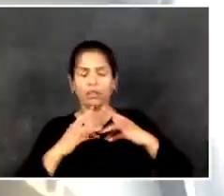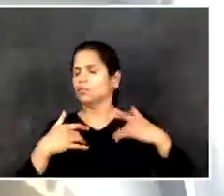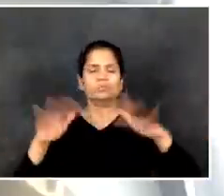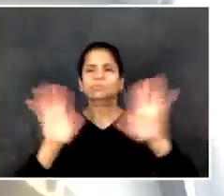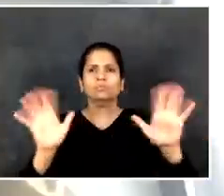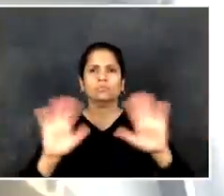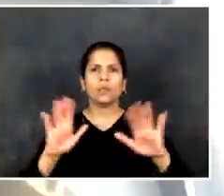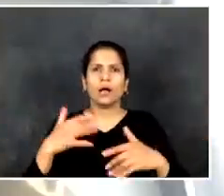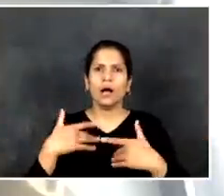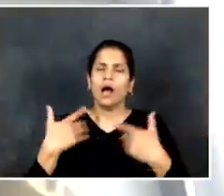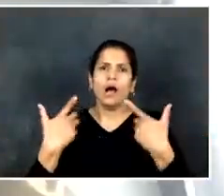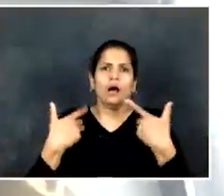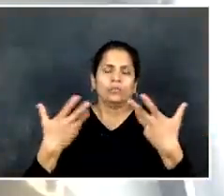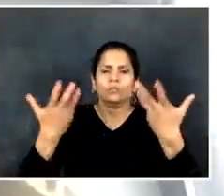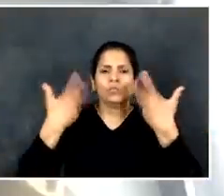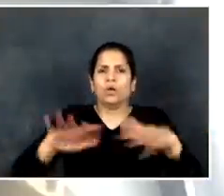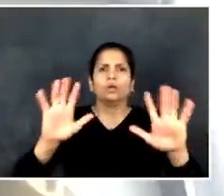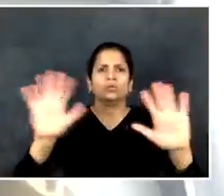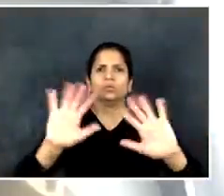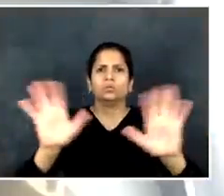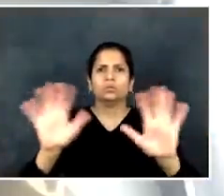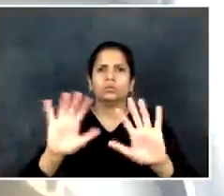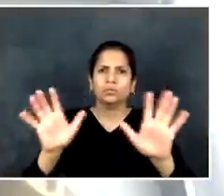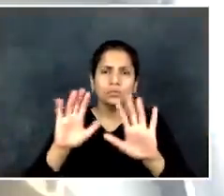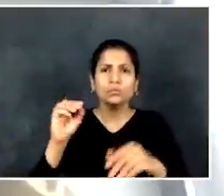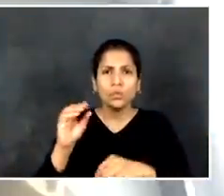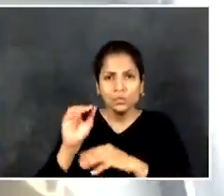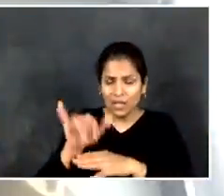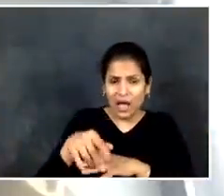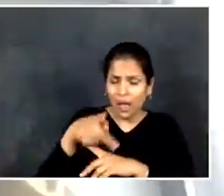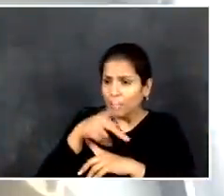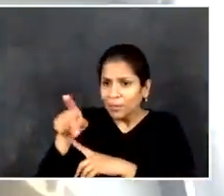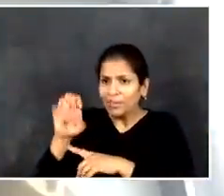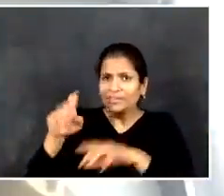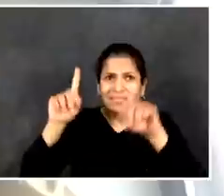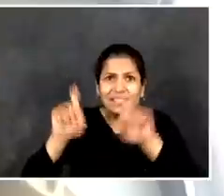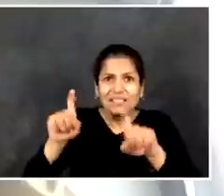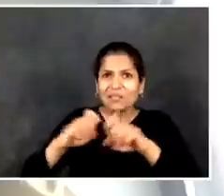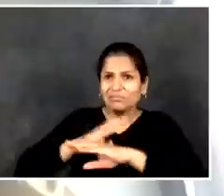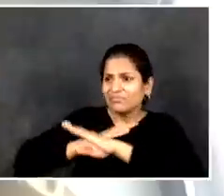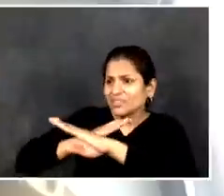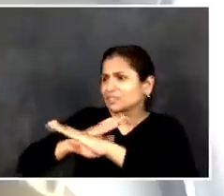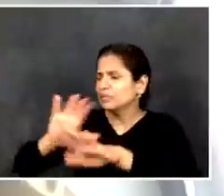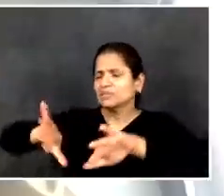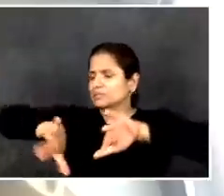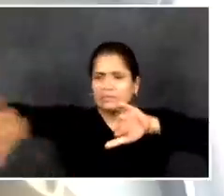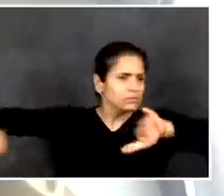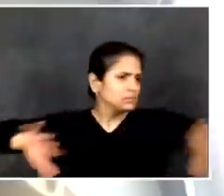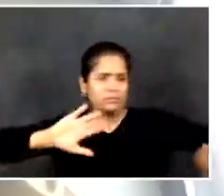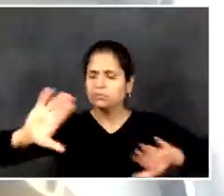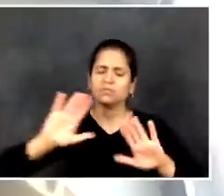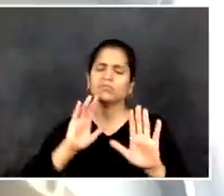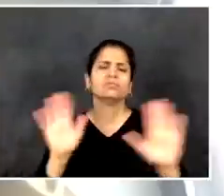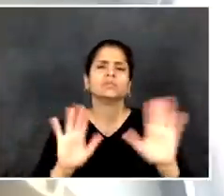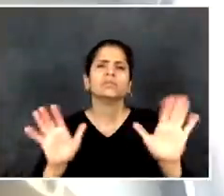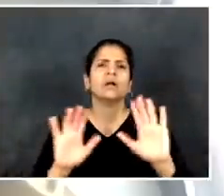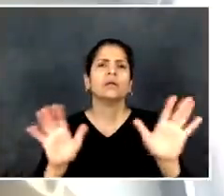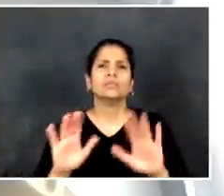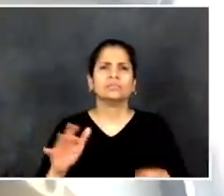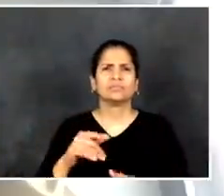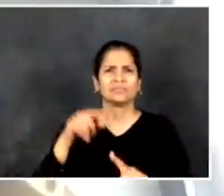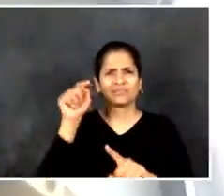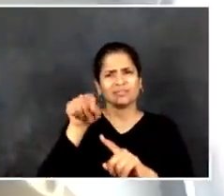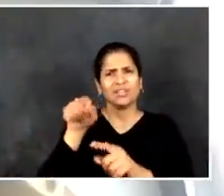extra protective equipment because we have to maintain enough protective equipment for our healthcare